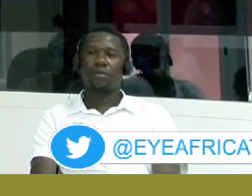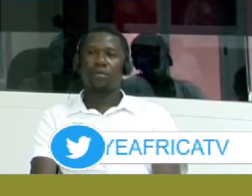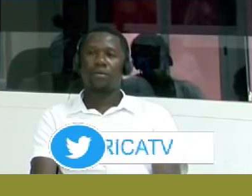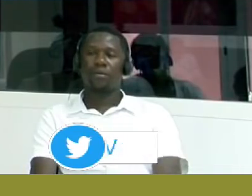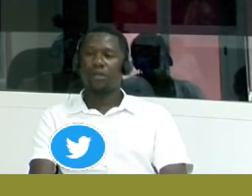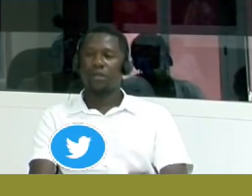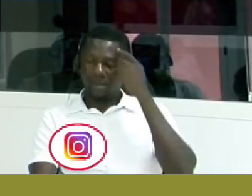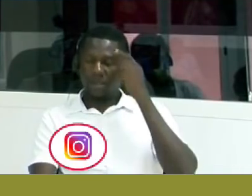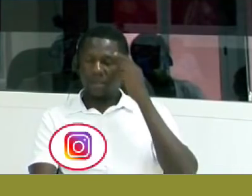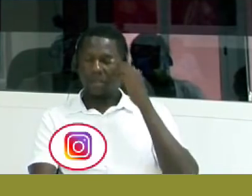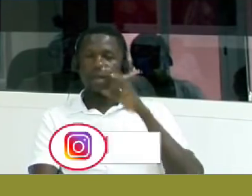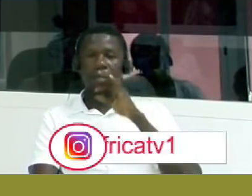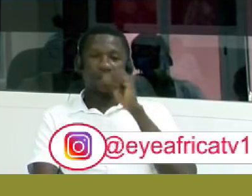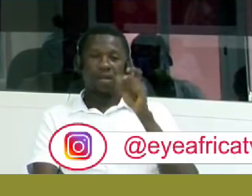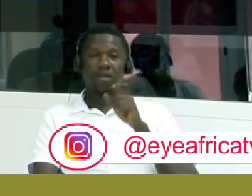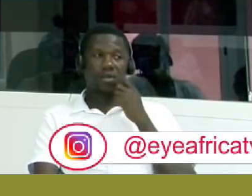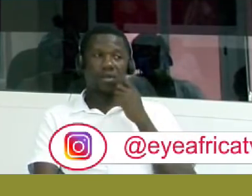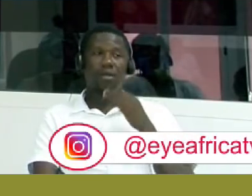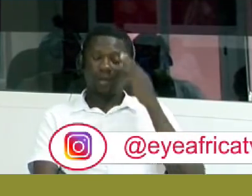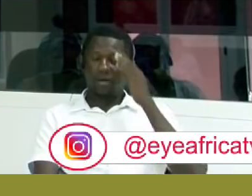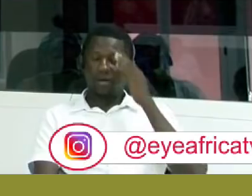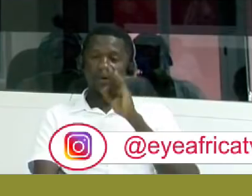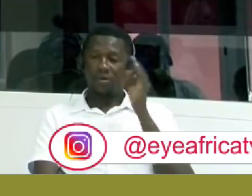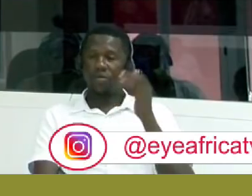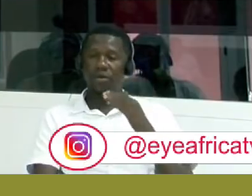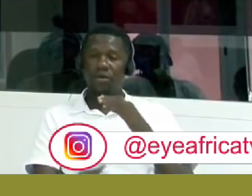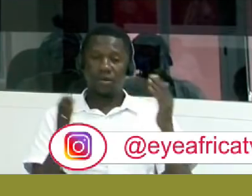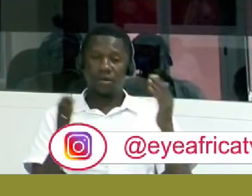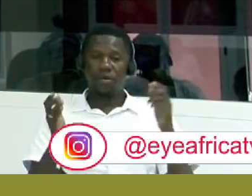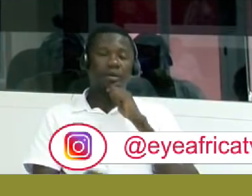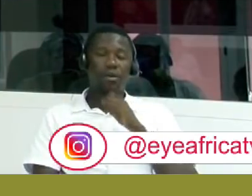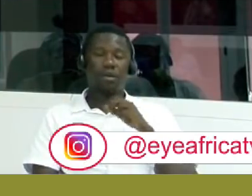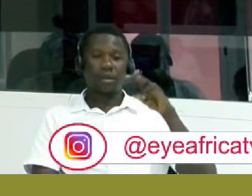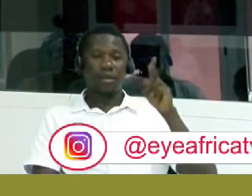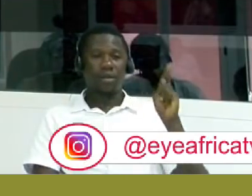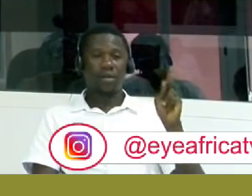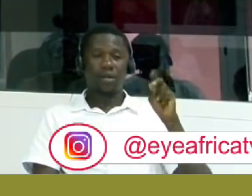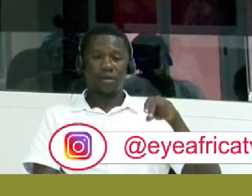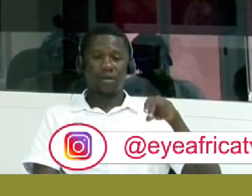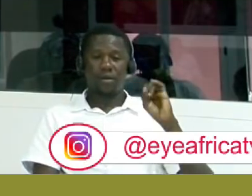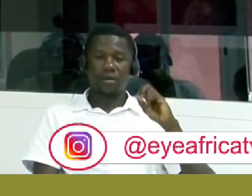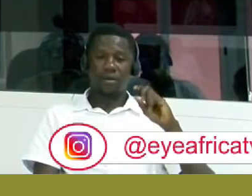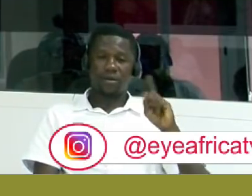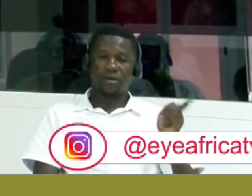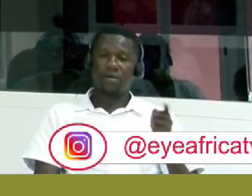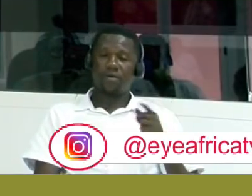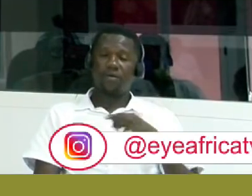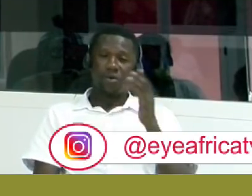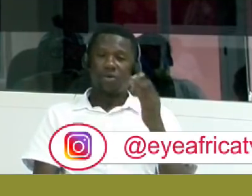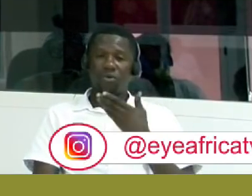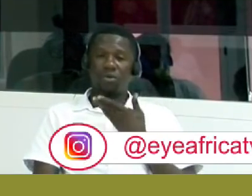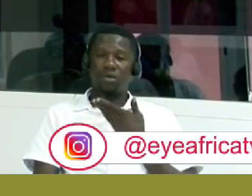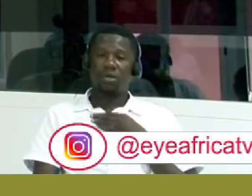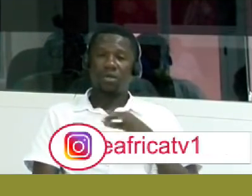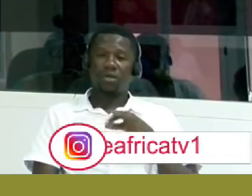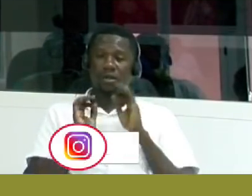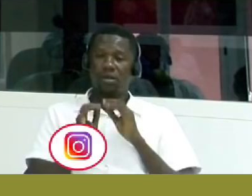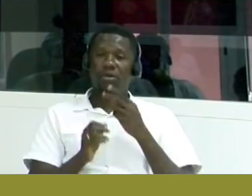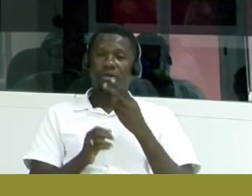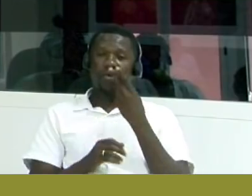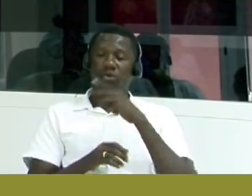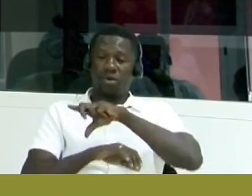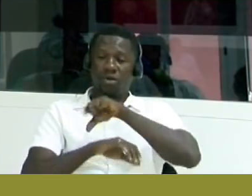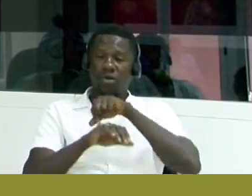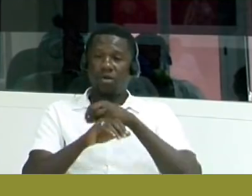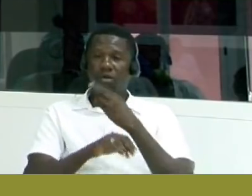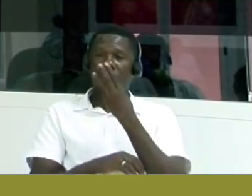Thank you very much indeed, Mr. King. And for us to take 2 hours and 45 minutes of your